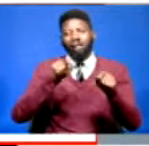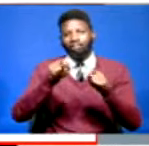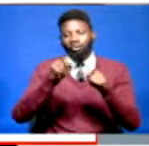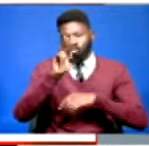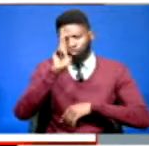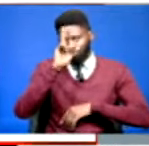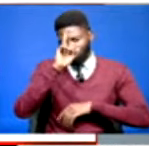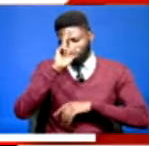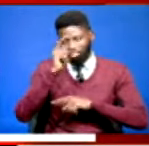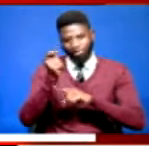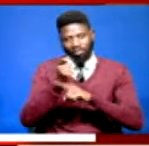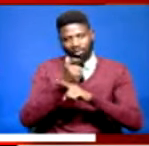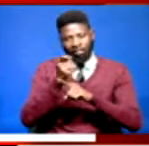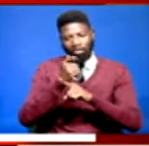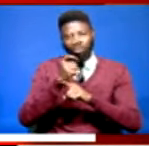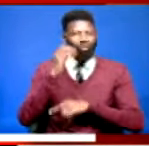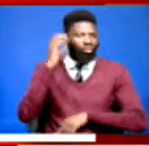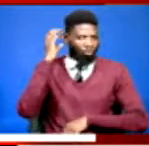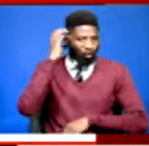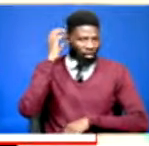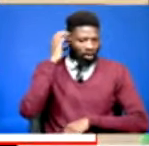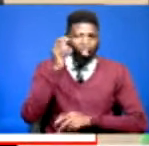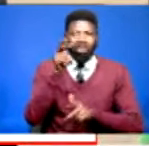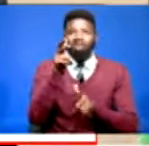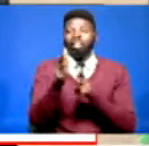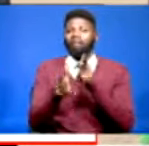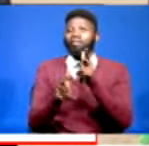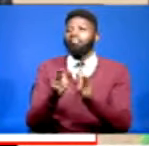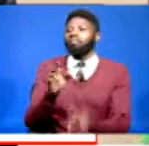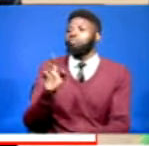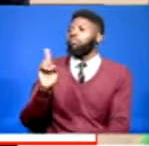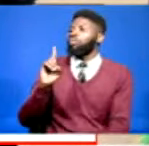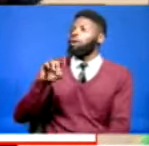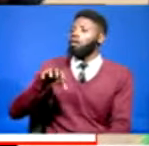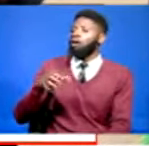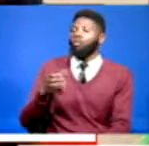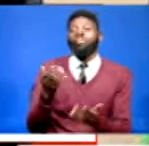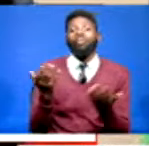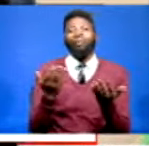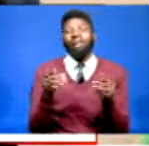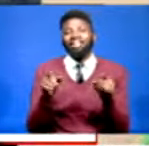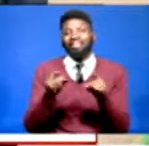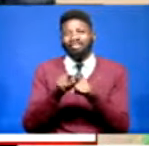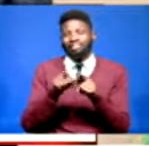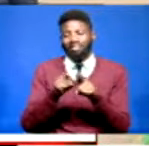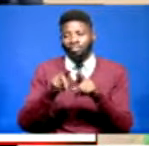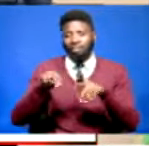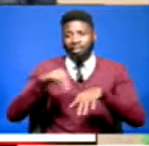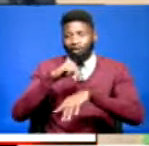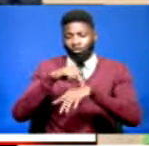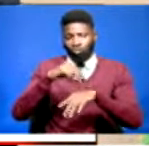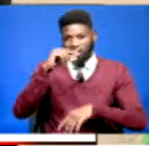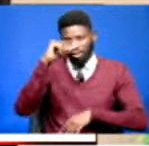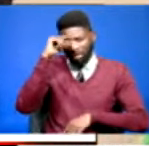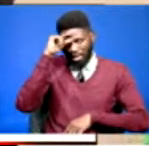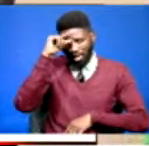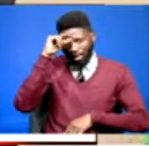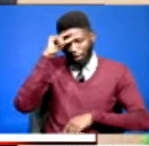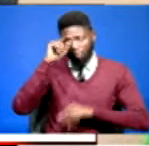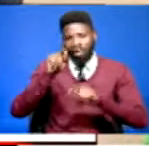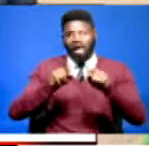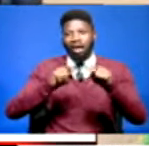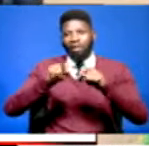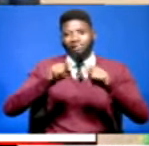Embakasi in Nairobi County, where the pass-out parade of the National Government Administrative Officers has just come